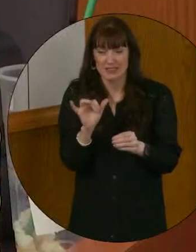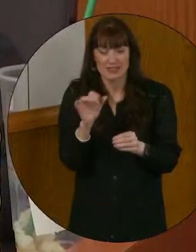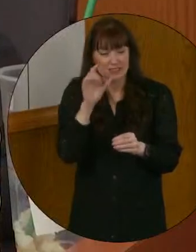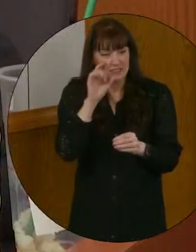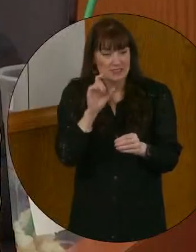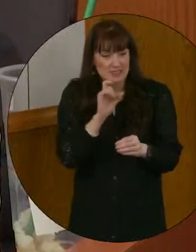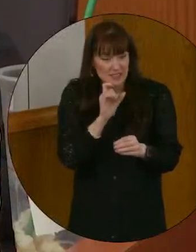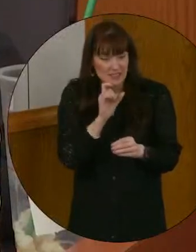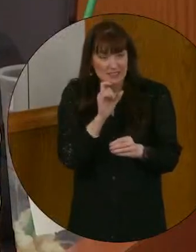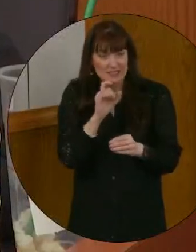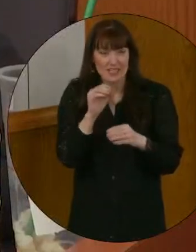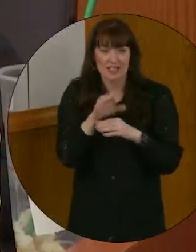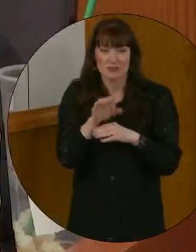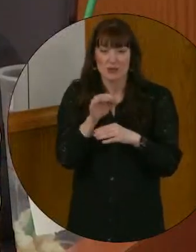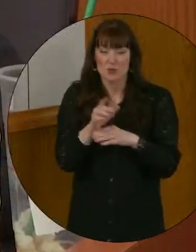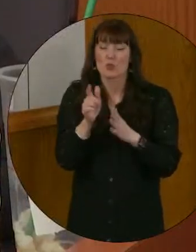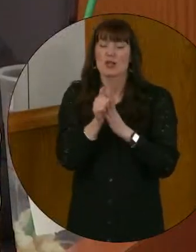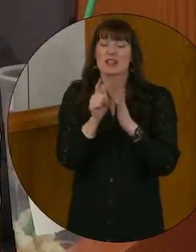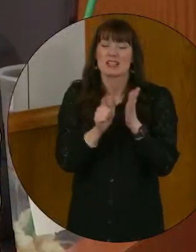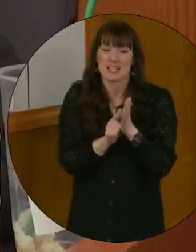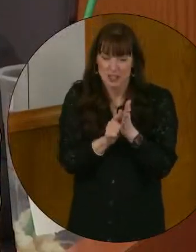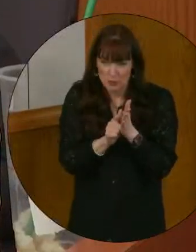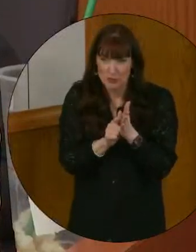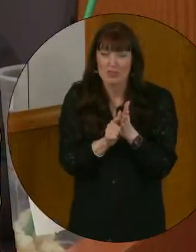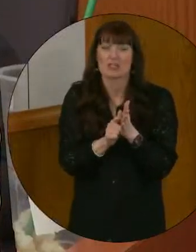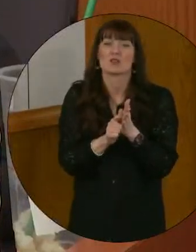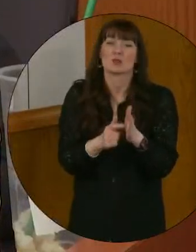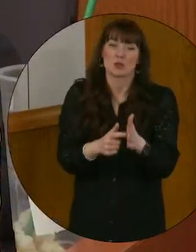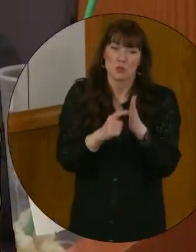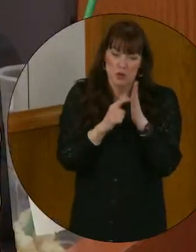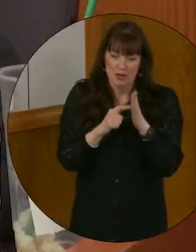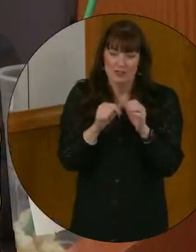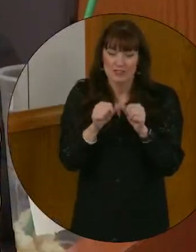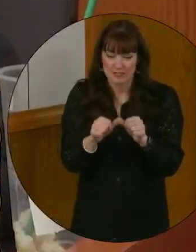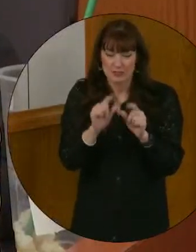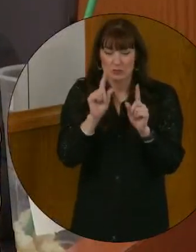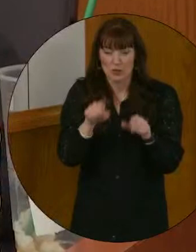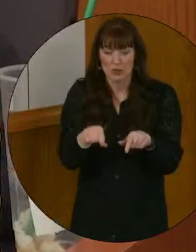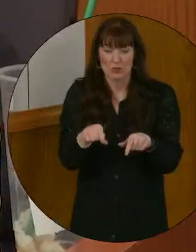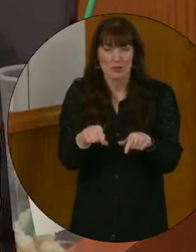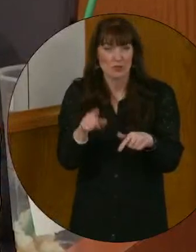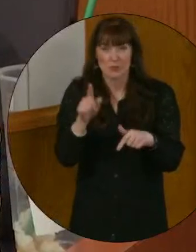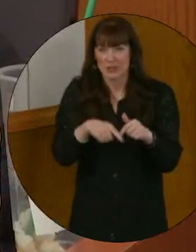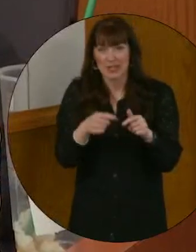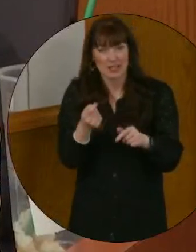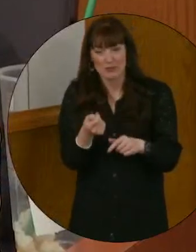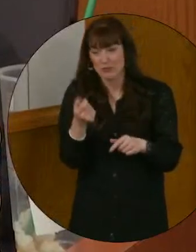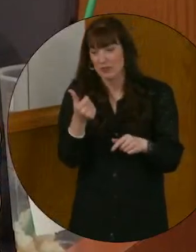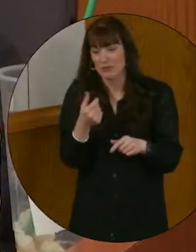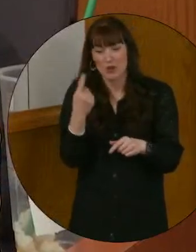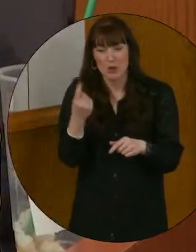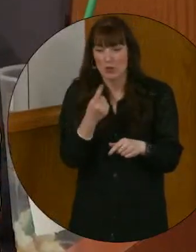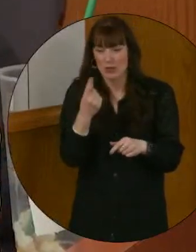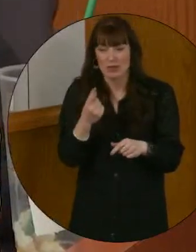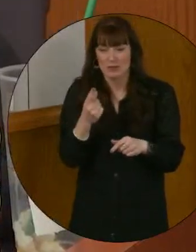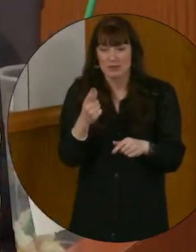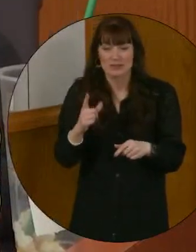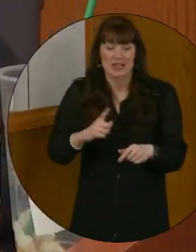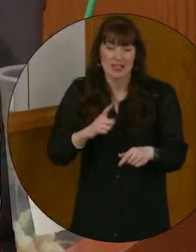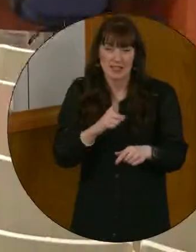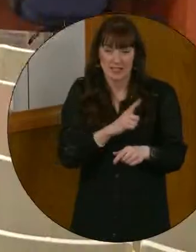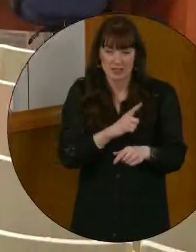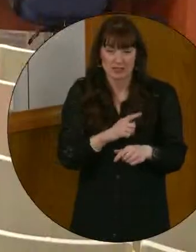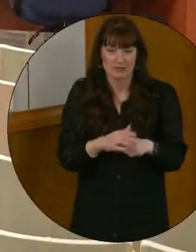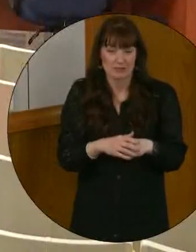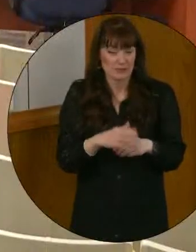we are legally required to continue with it. We can't get rid of it if we tried unless it was a form of legislation. Right. I